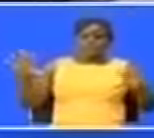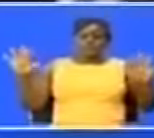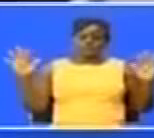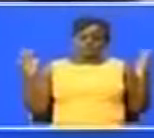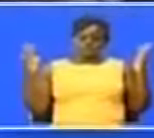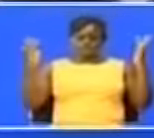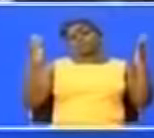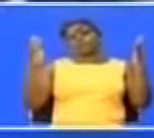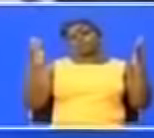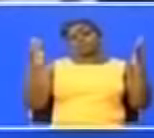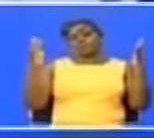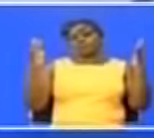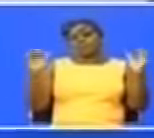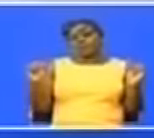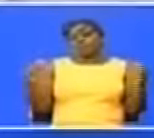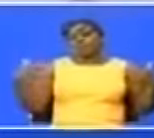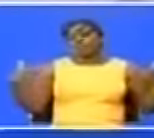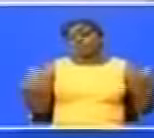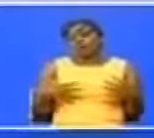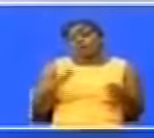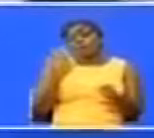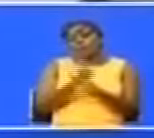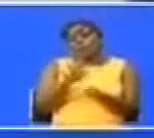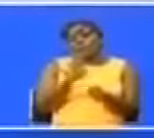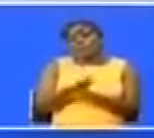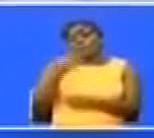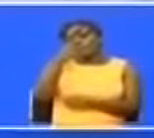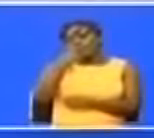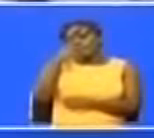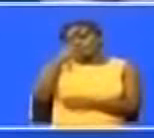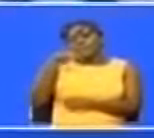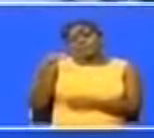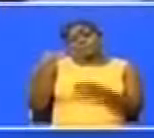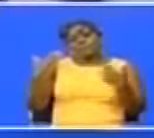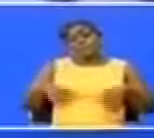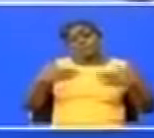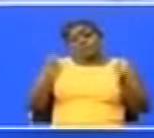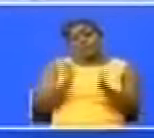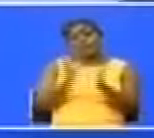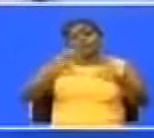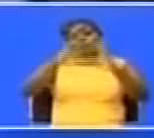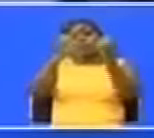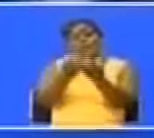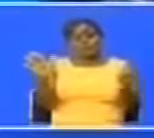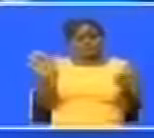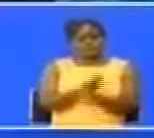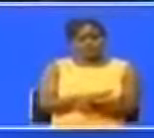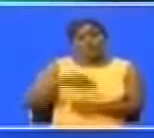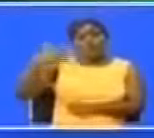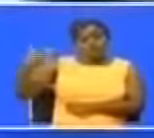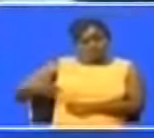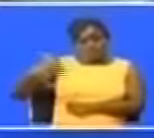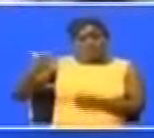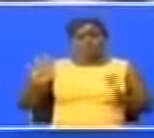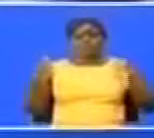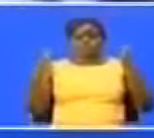Independence Day celebrations came as a shocker to many Tanzanians and the world at large, as the country has always commemorated this